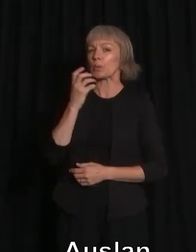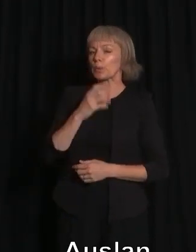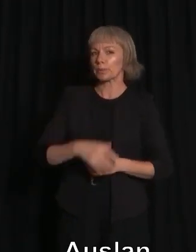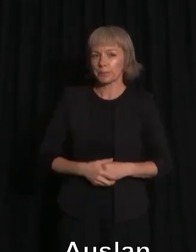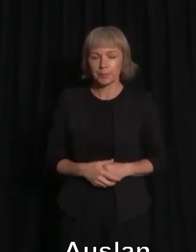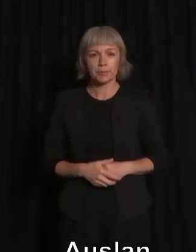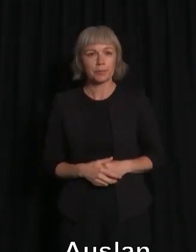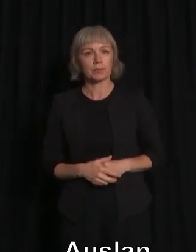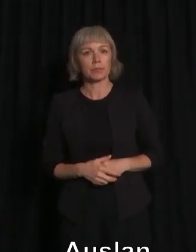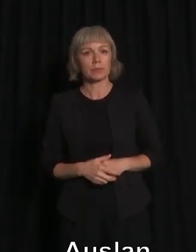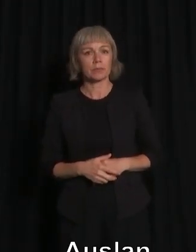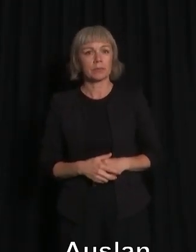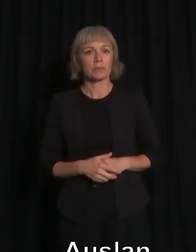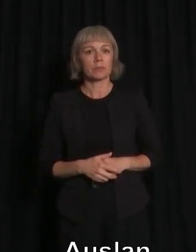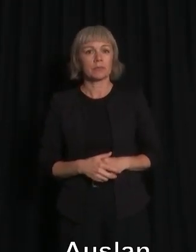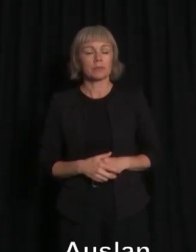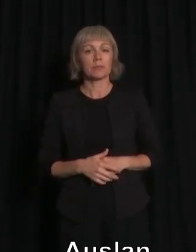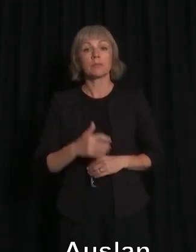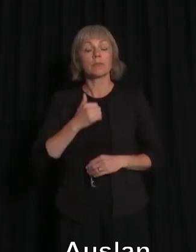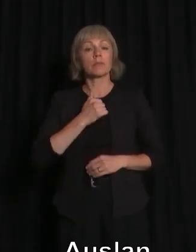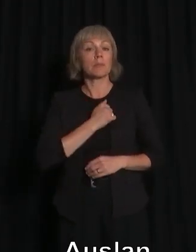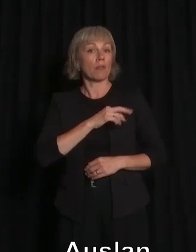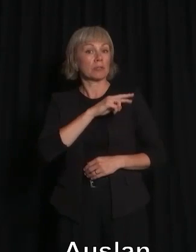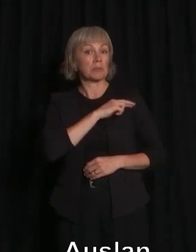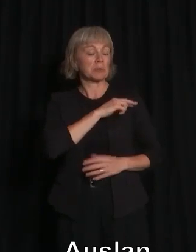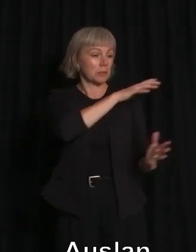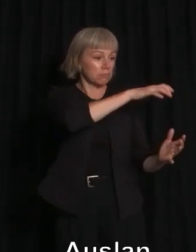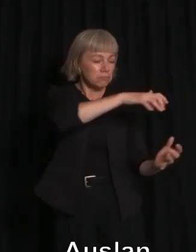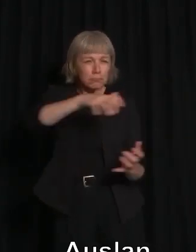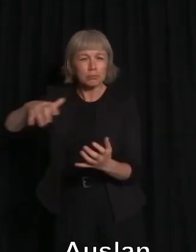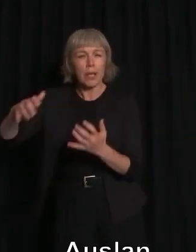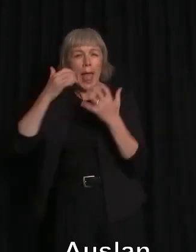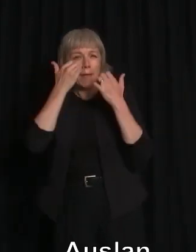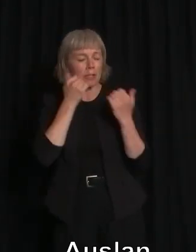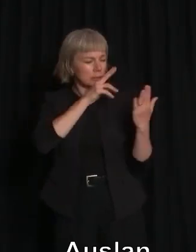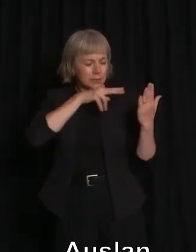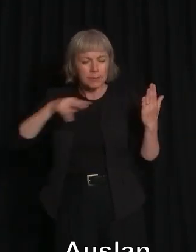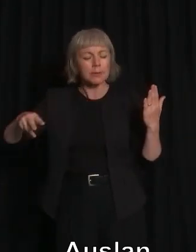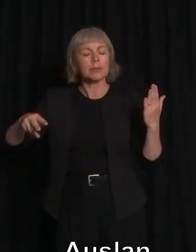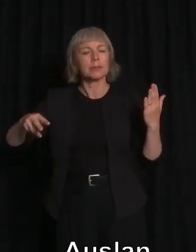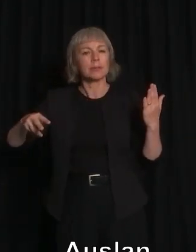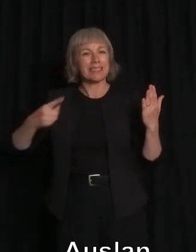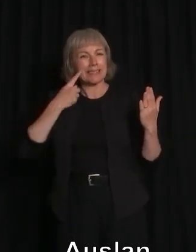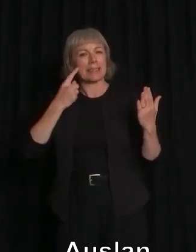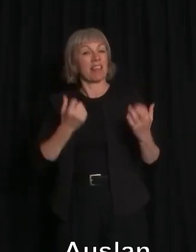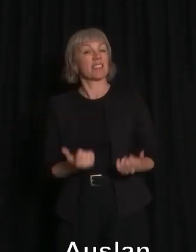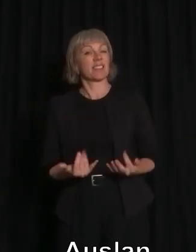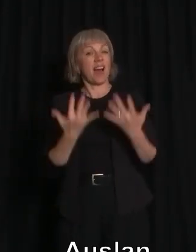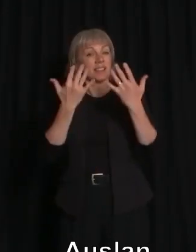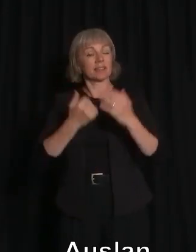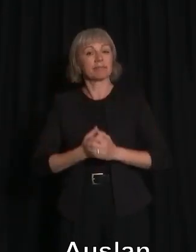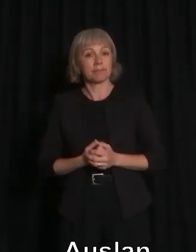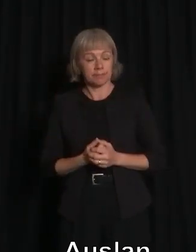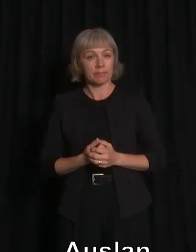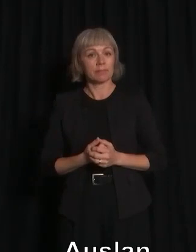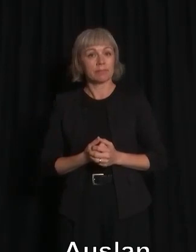According to consistent findings by my mandate, at the spike of every electoral cycle, in the Global South